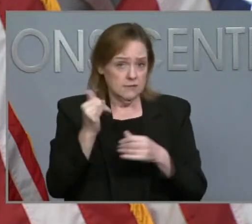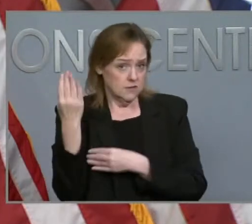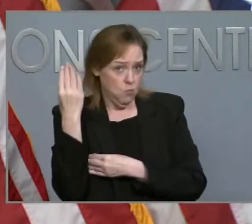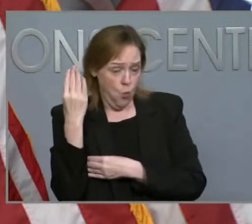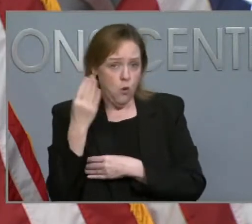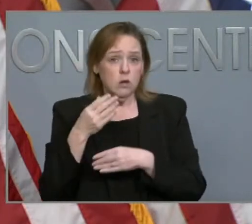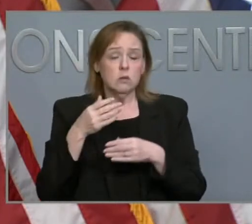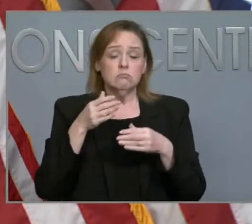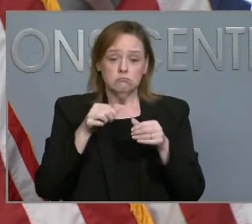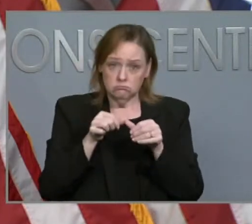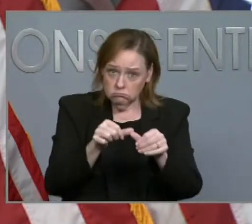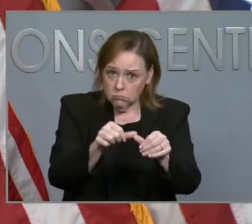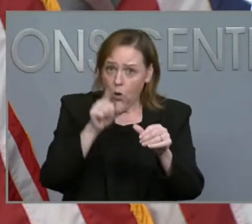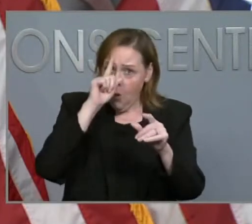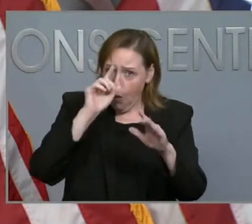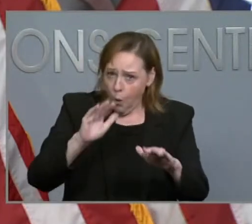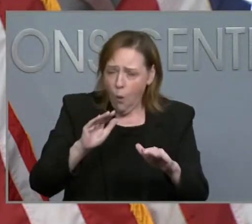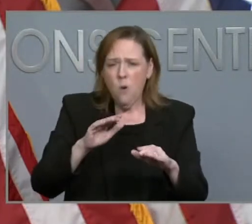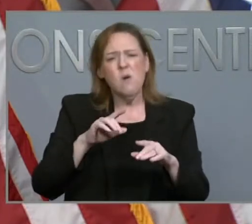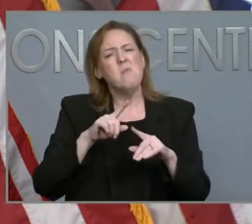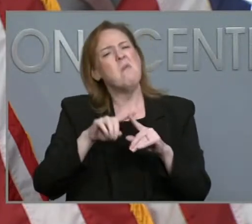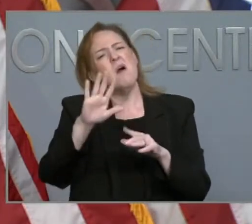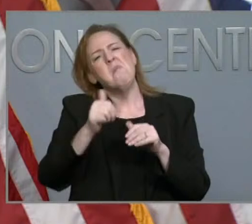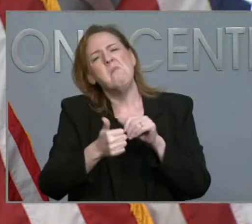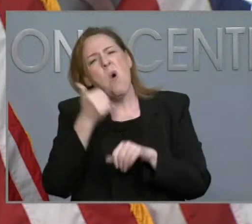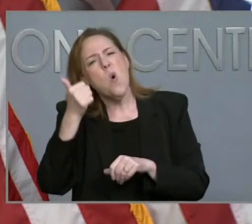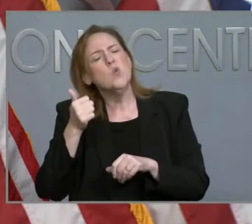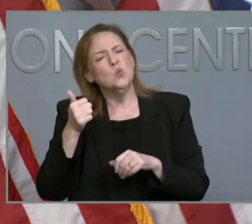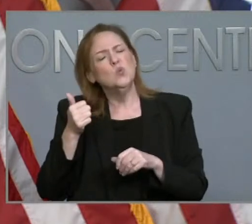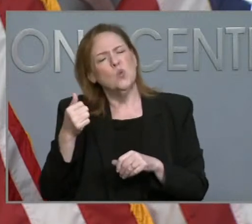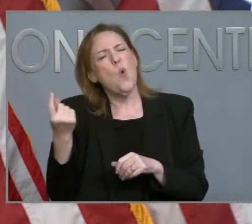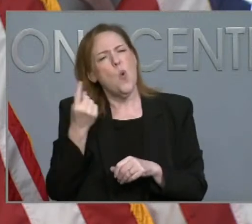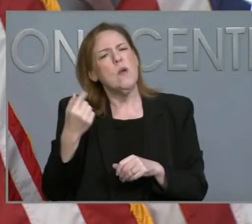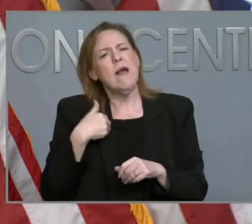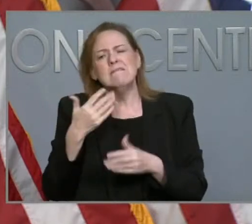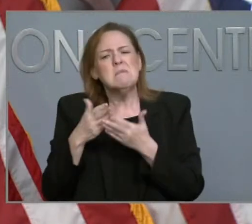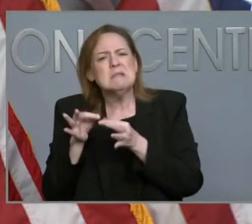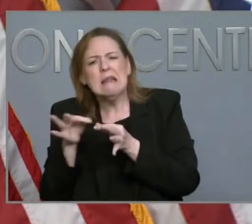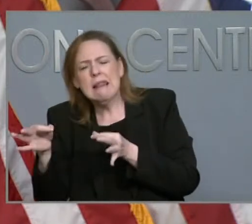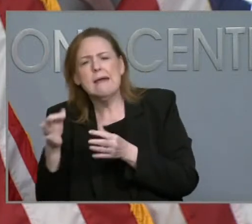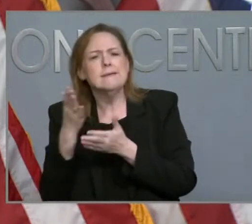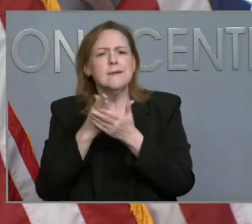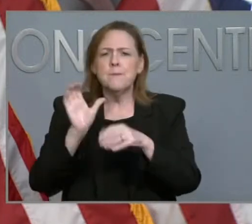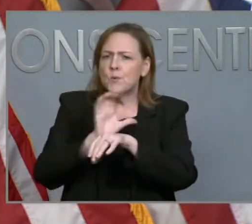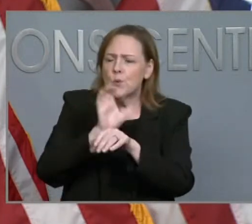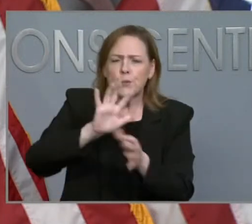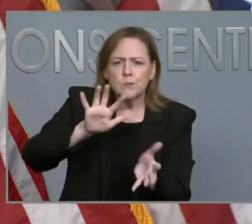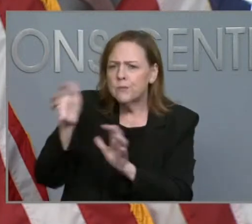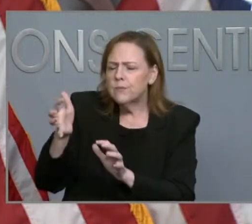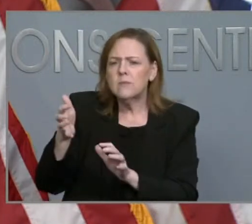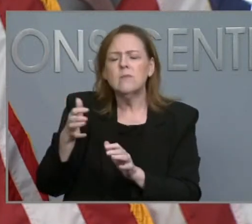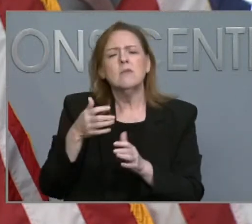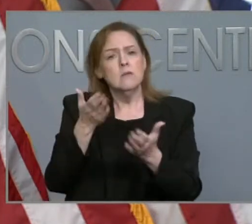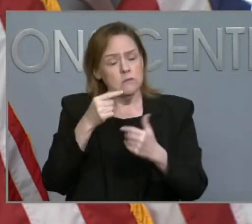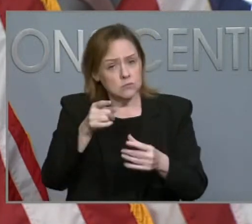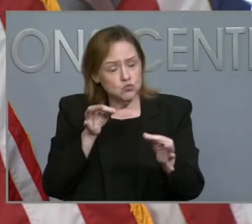issue with either some type of delay or a computer glitch. Can we really get it? Would you mind kind of really describing the process of, if there is an